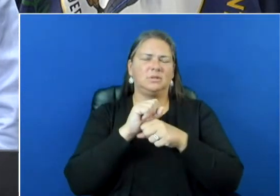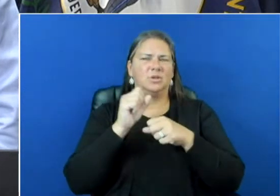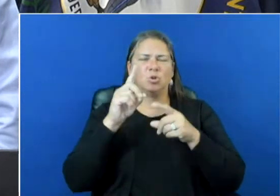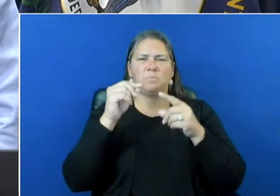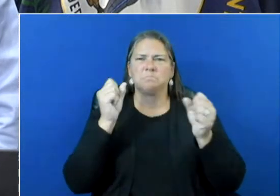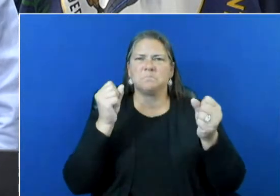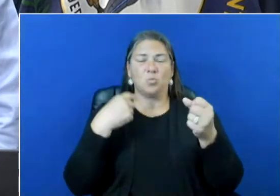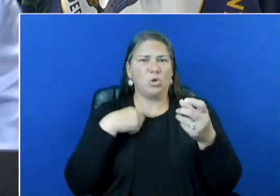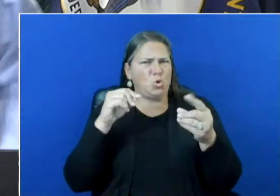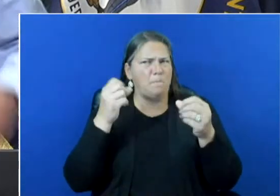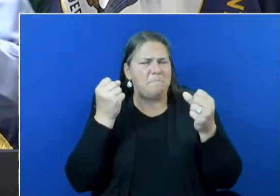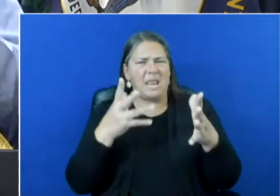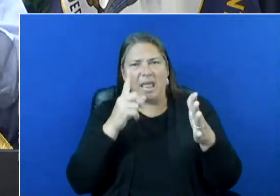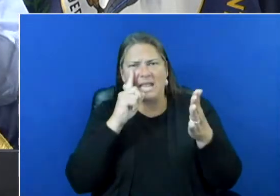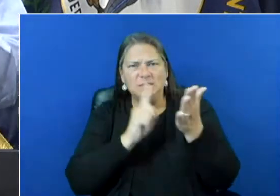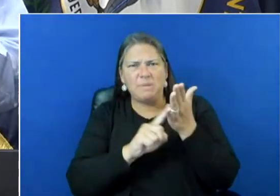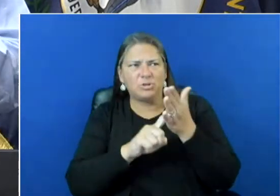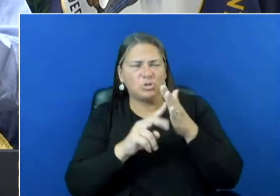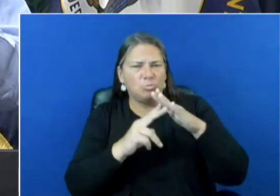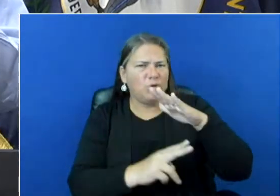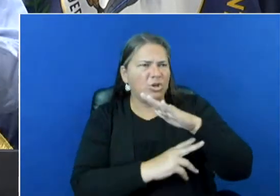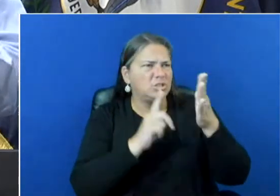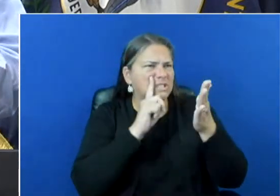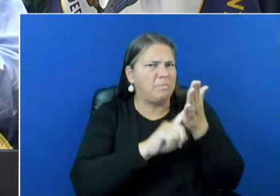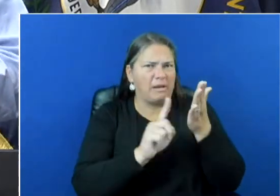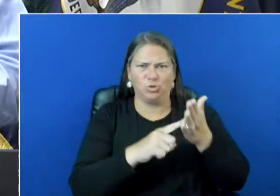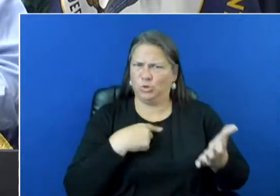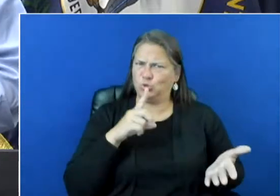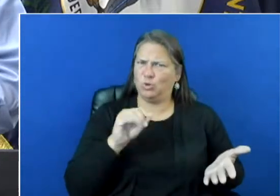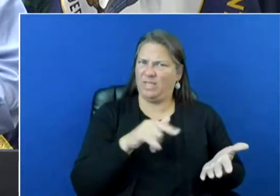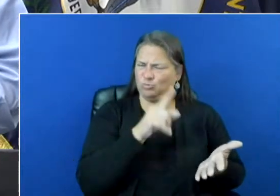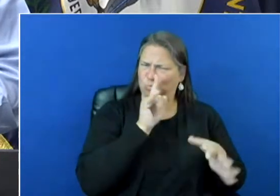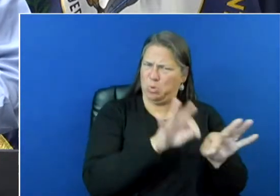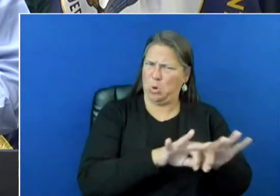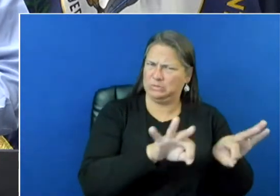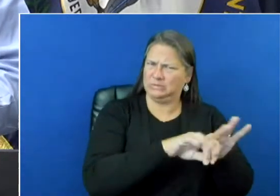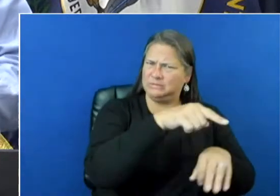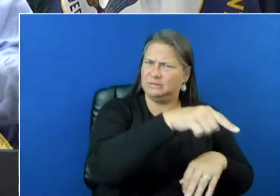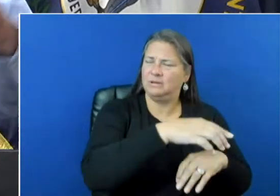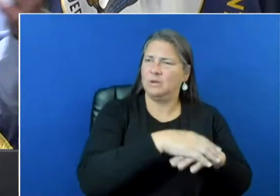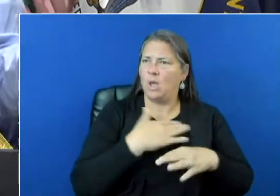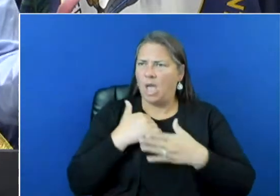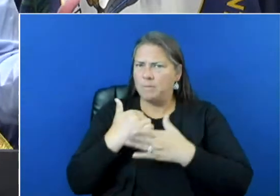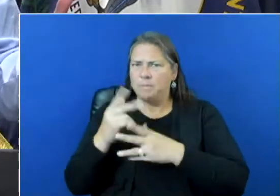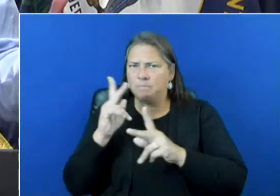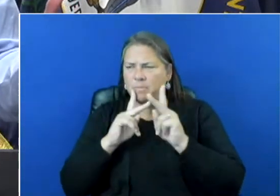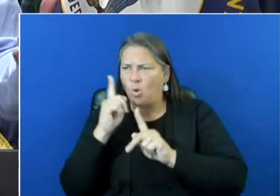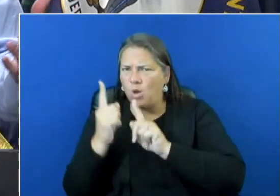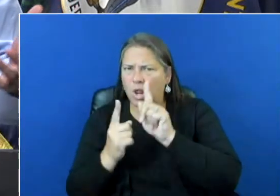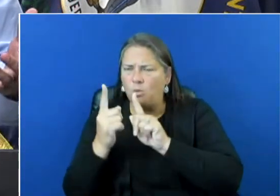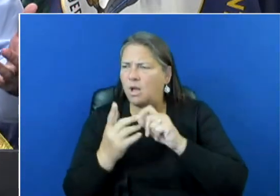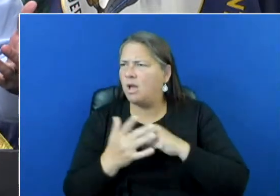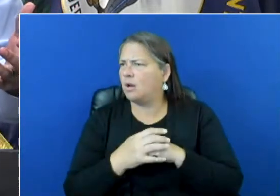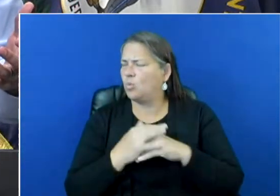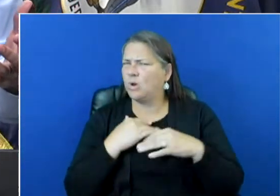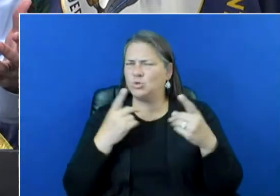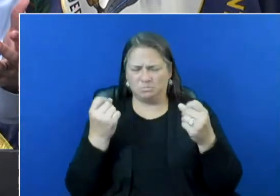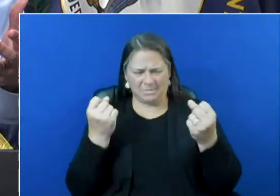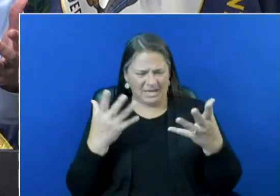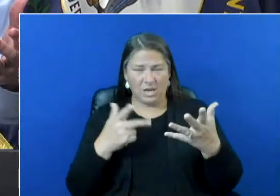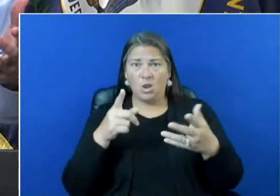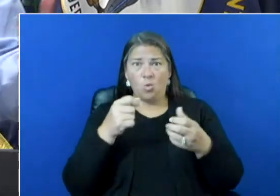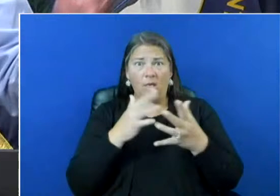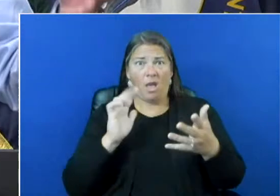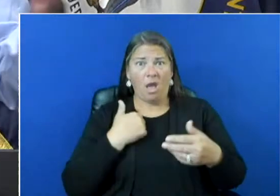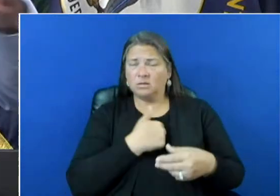critical. We do things where we help people one-on-one when they come in. Without our help, you can't get a driver's license